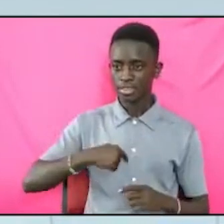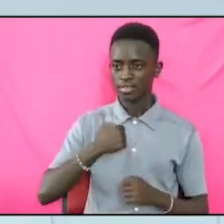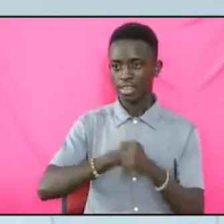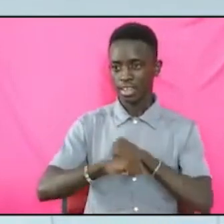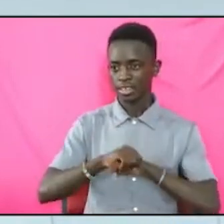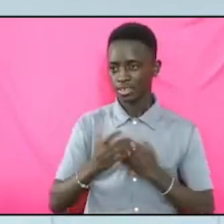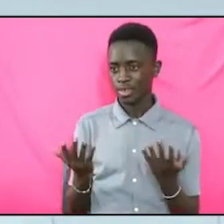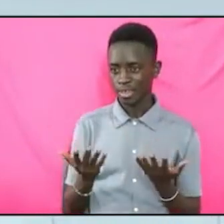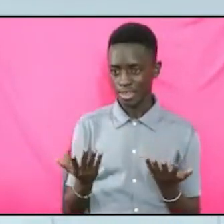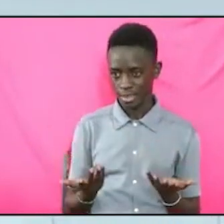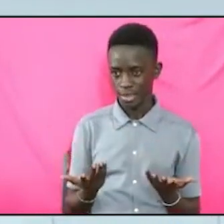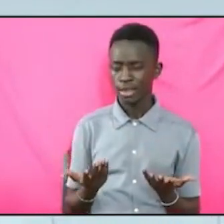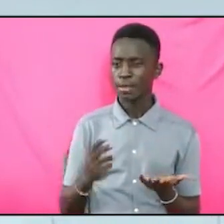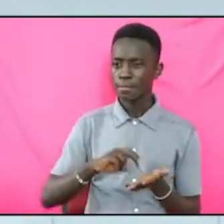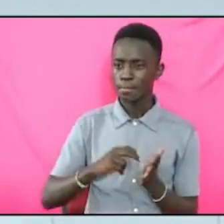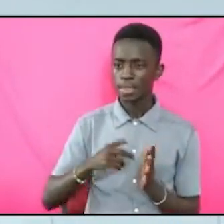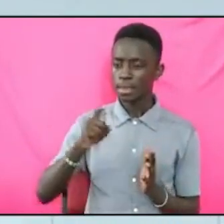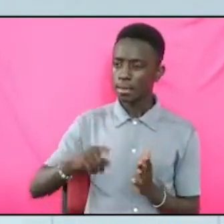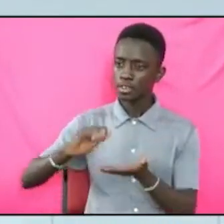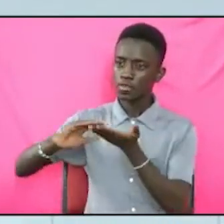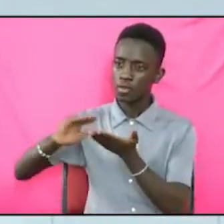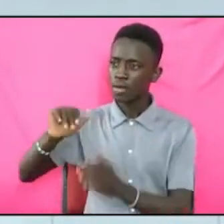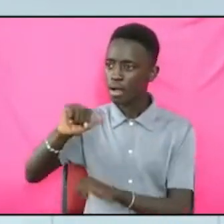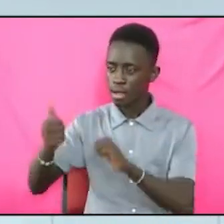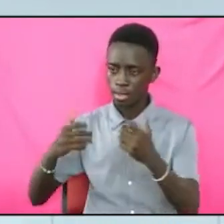agents of transformation, forgive others and forgive self.